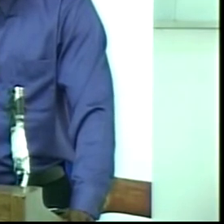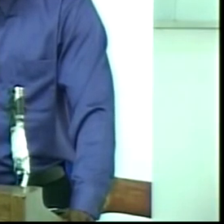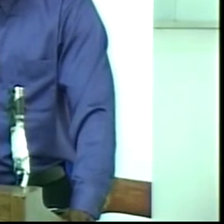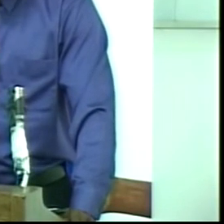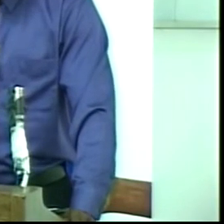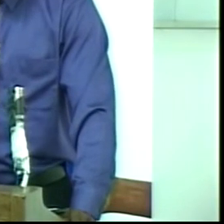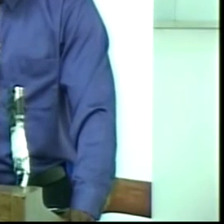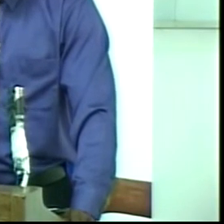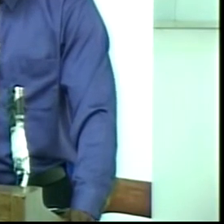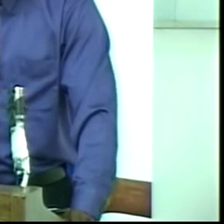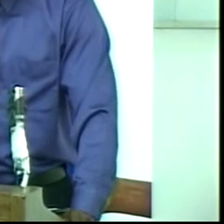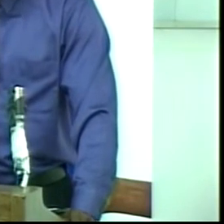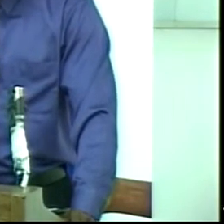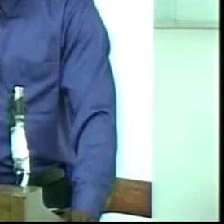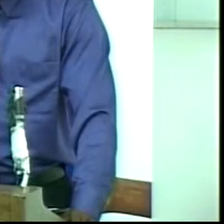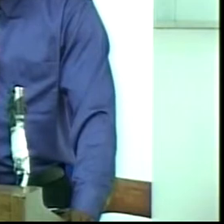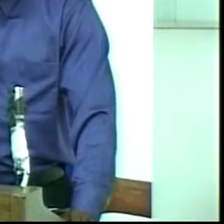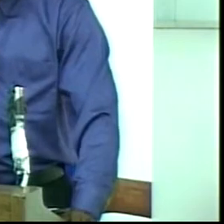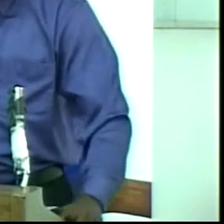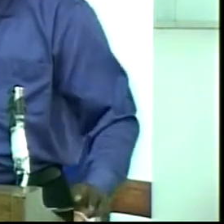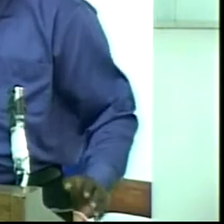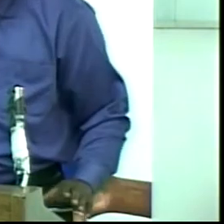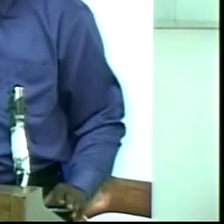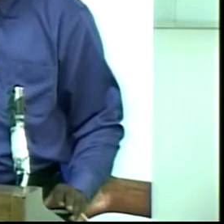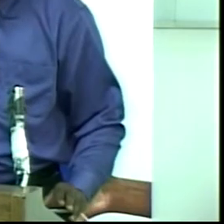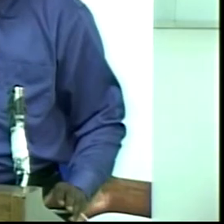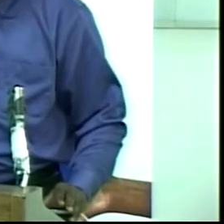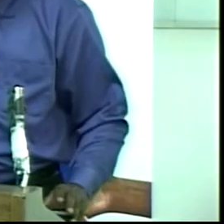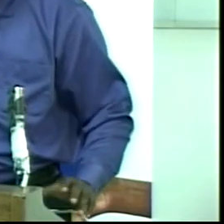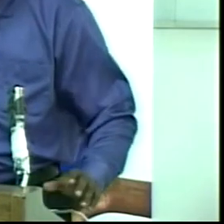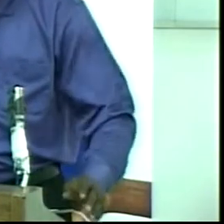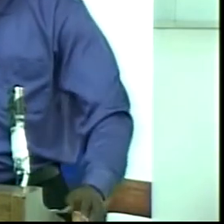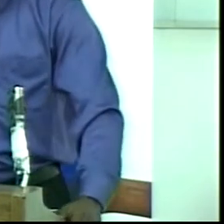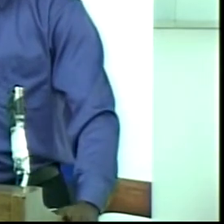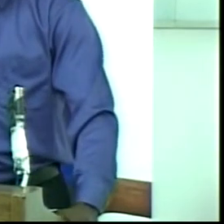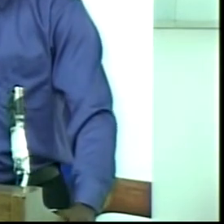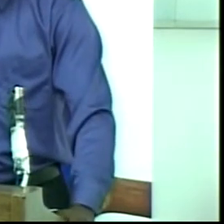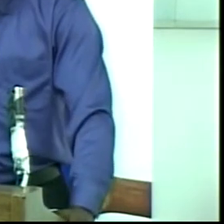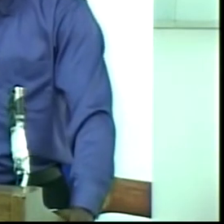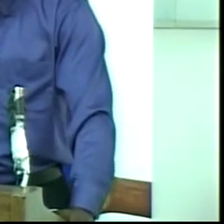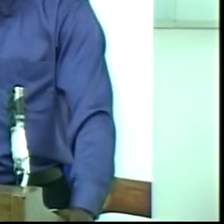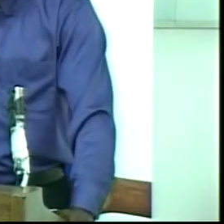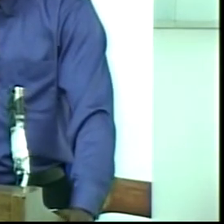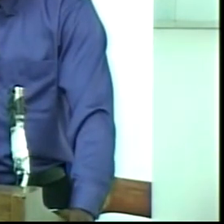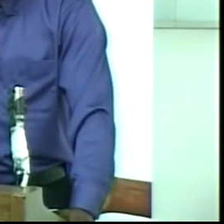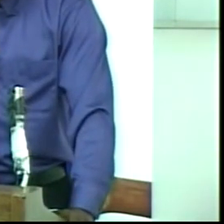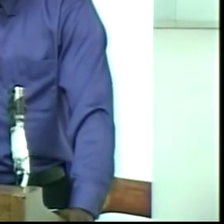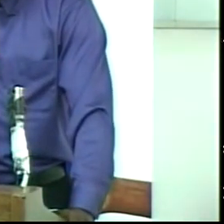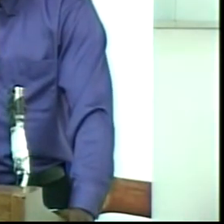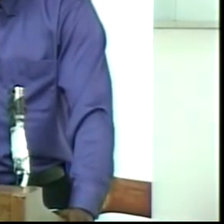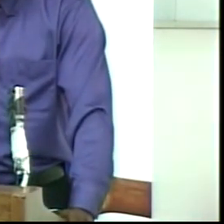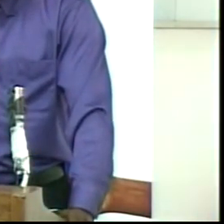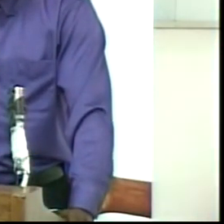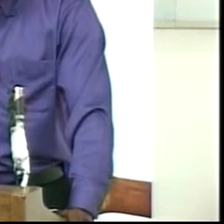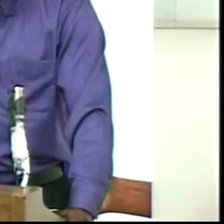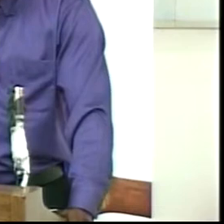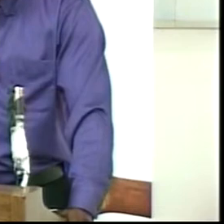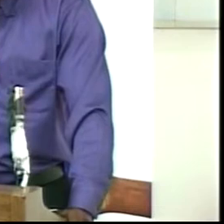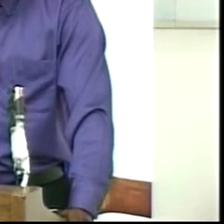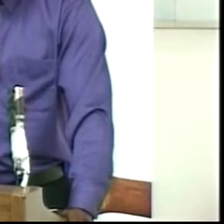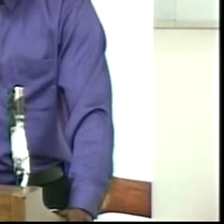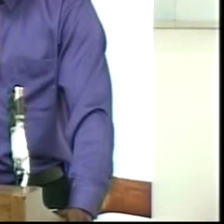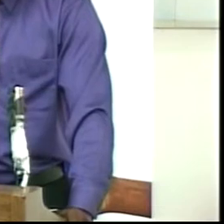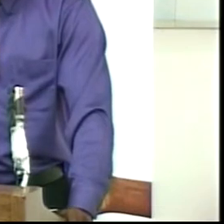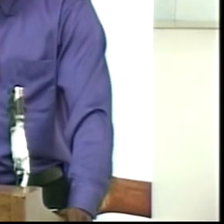of antimicrobial resistance. Antibiotic resistance is of increasing prevalence amongst gram-positive